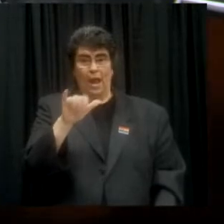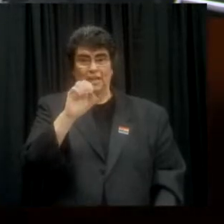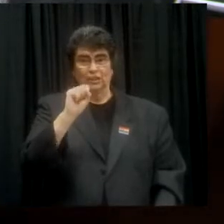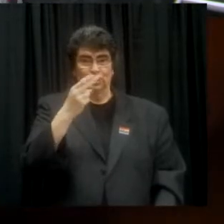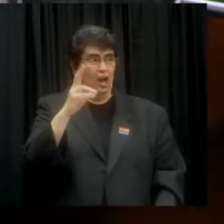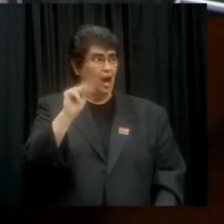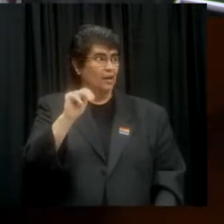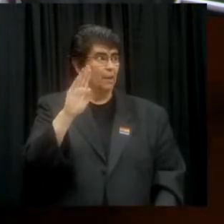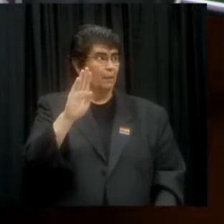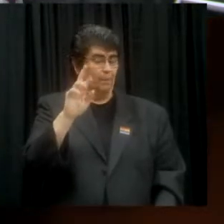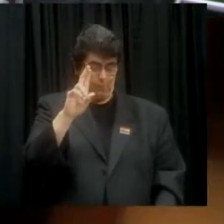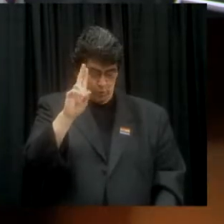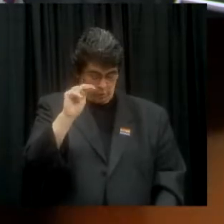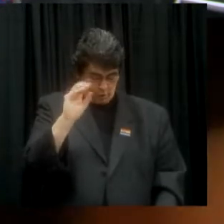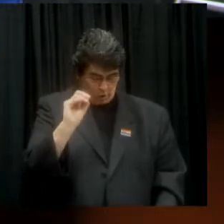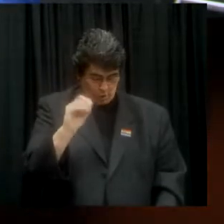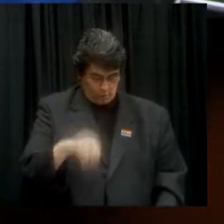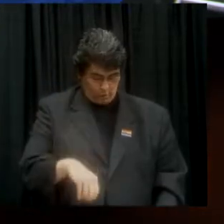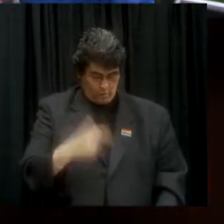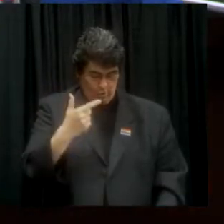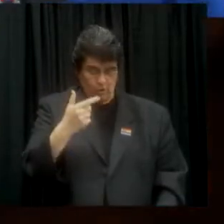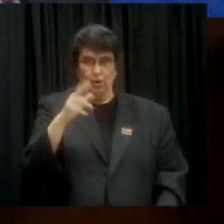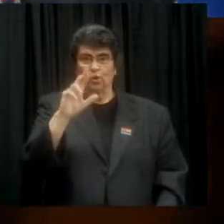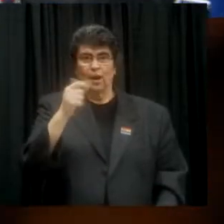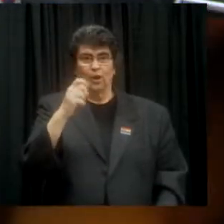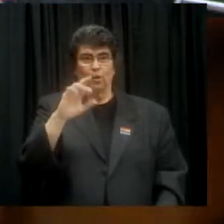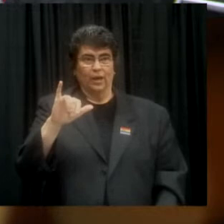Gregory Burden.